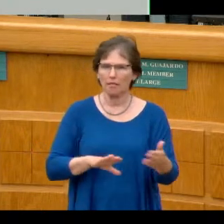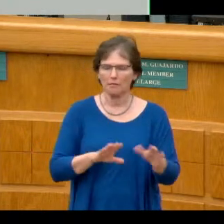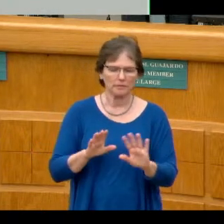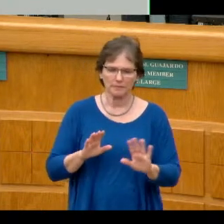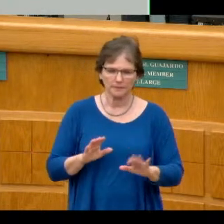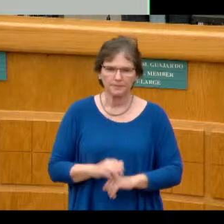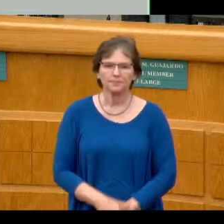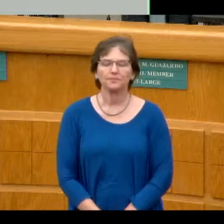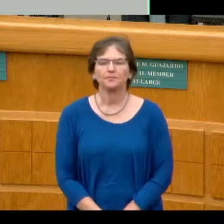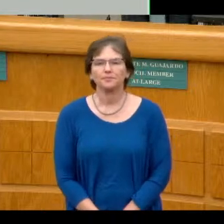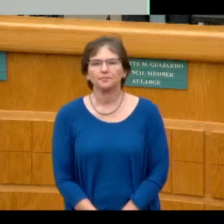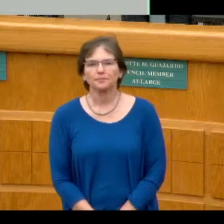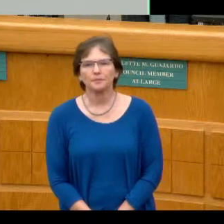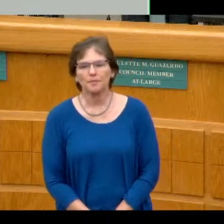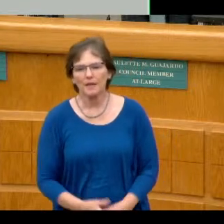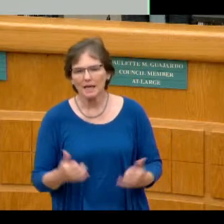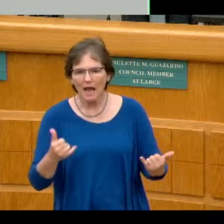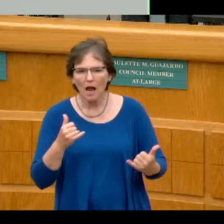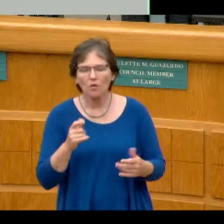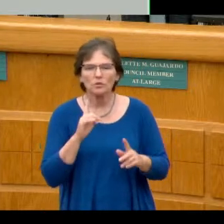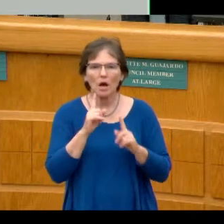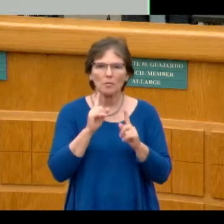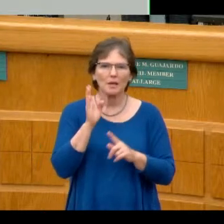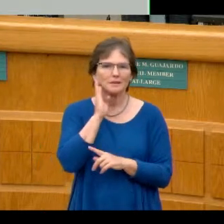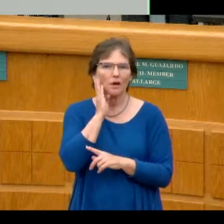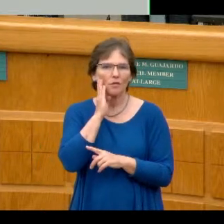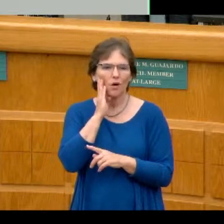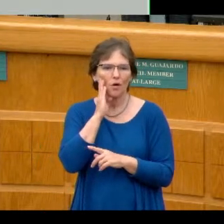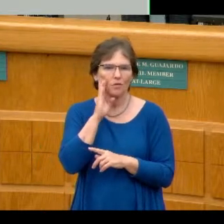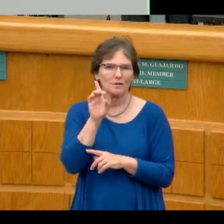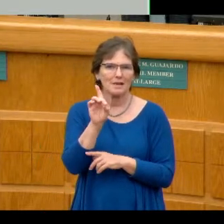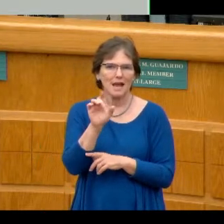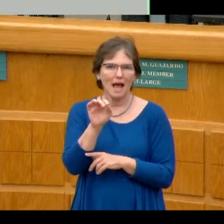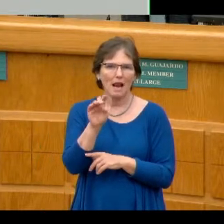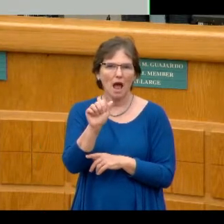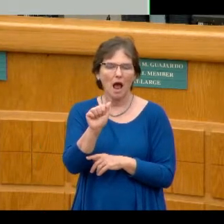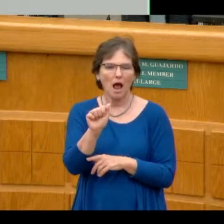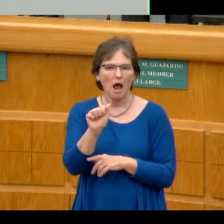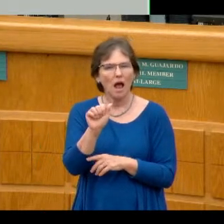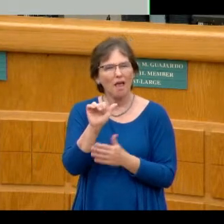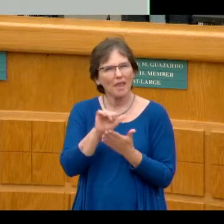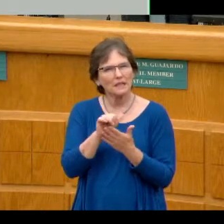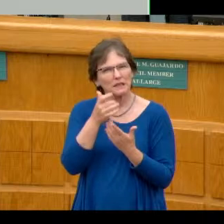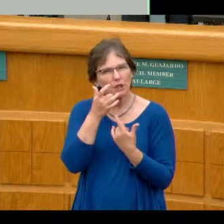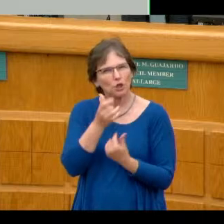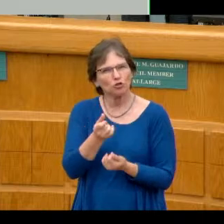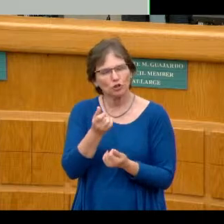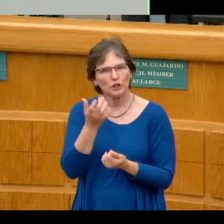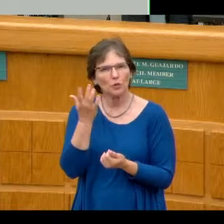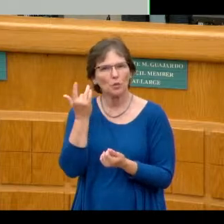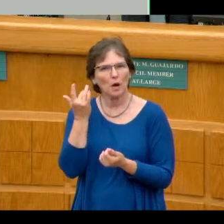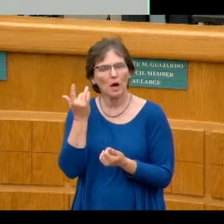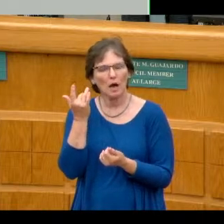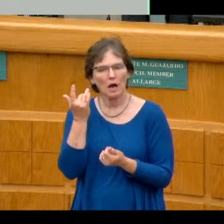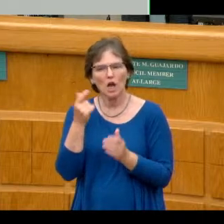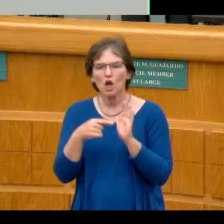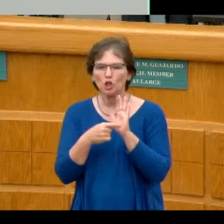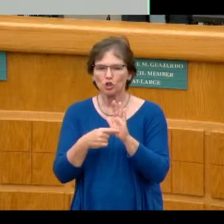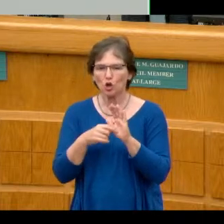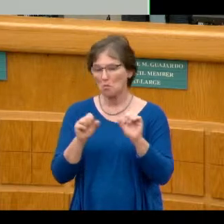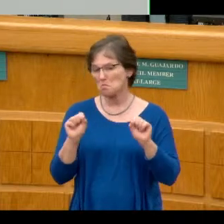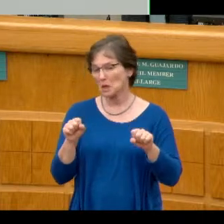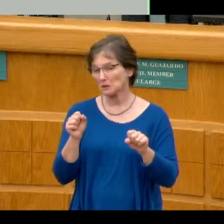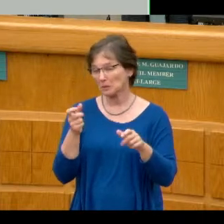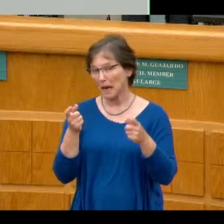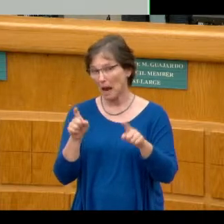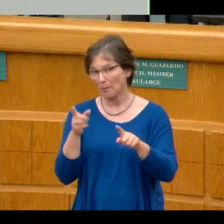left over from the summer peak. And people get sick for a long time and they fight COVID for a long time. And that's